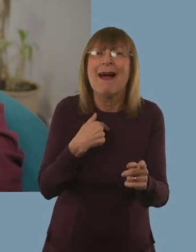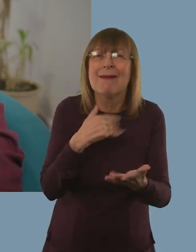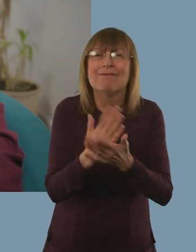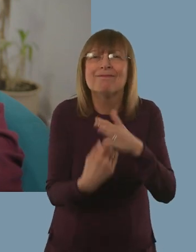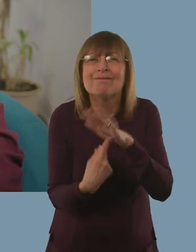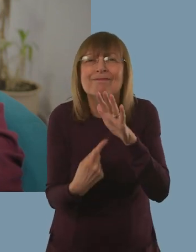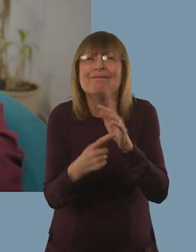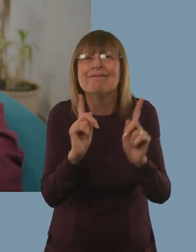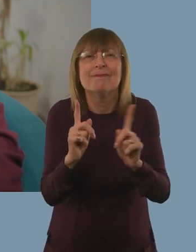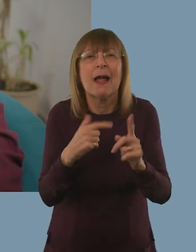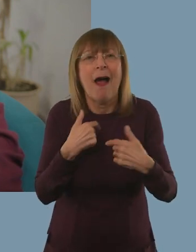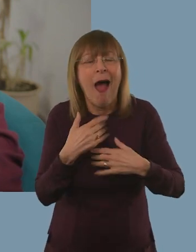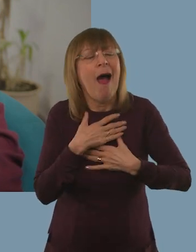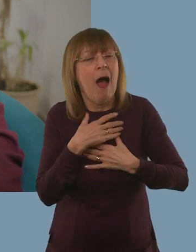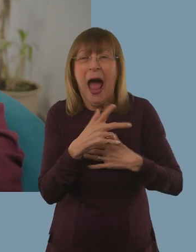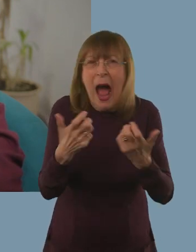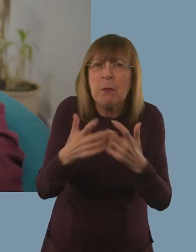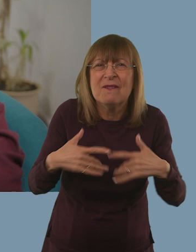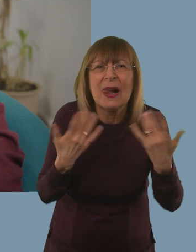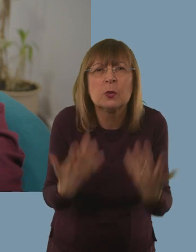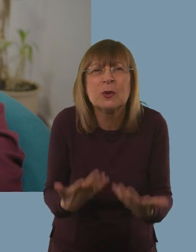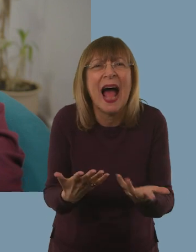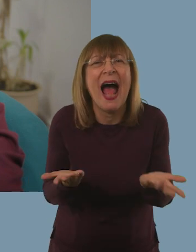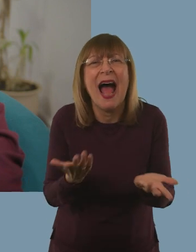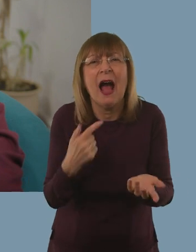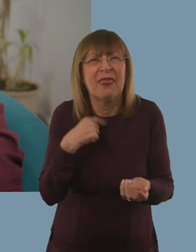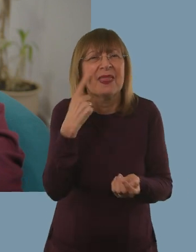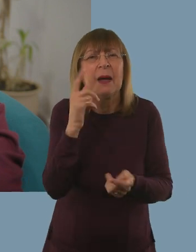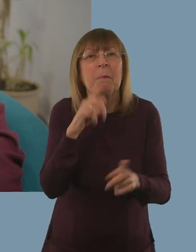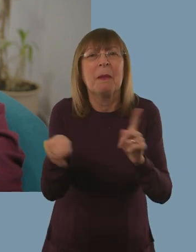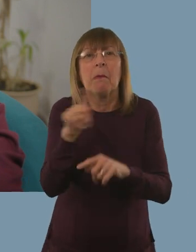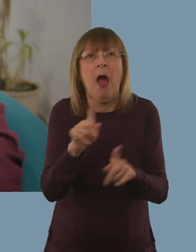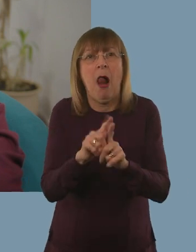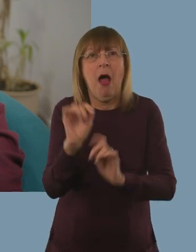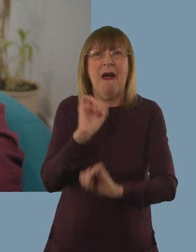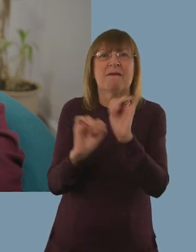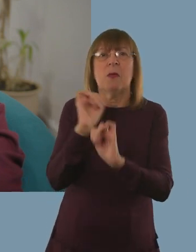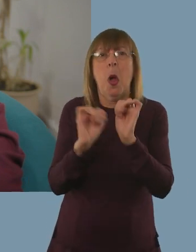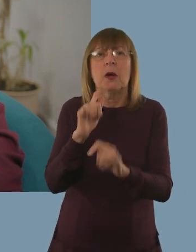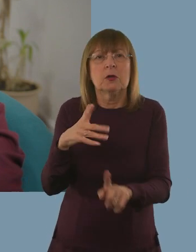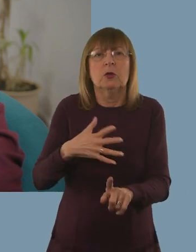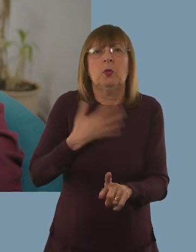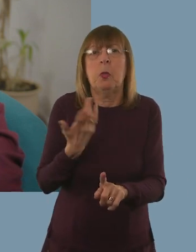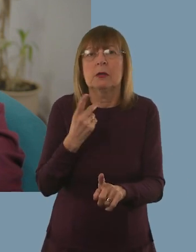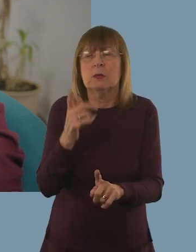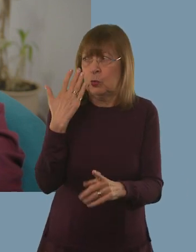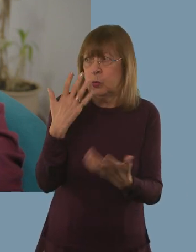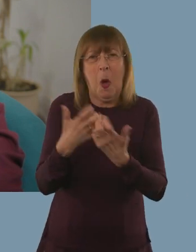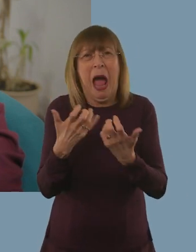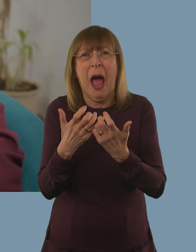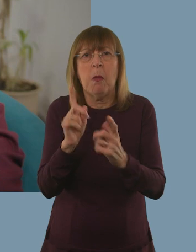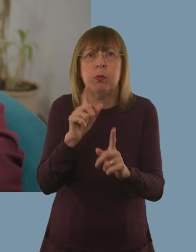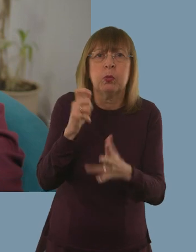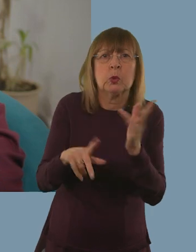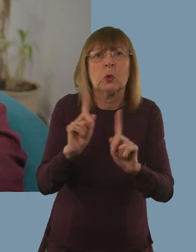feeling today? And, you know, come on, let's go, let's do. Because I think people sort of stay away from you because people don't know how to deal